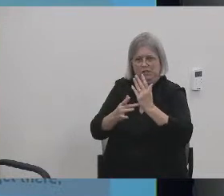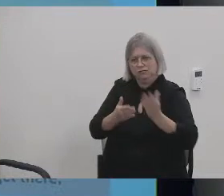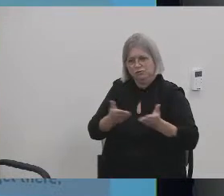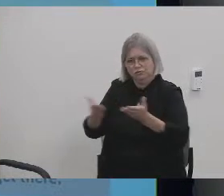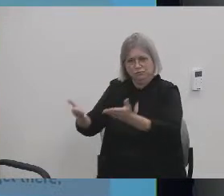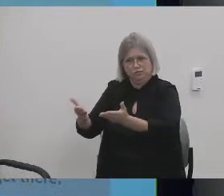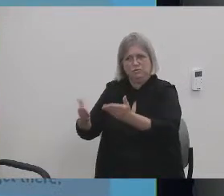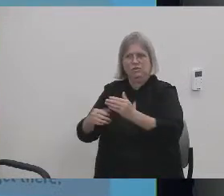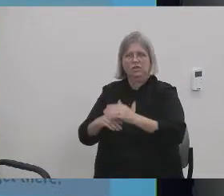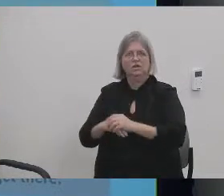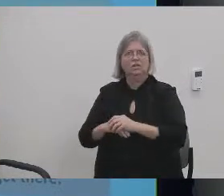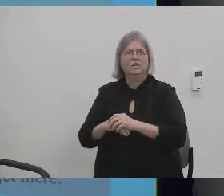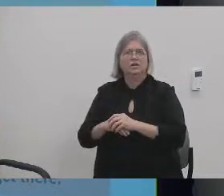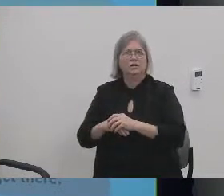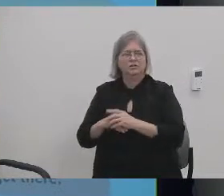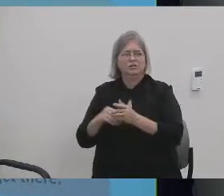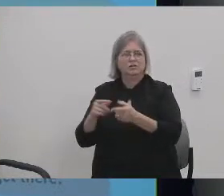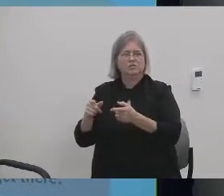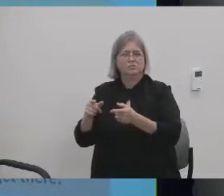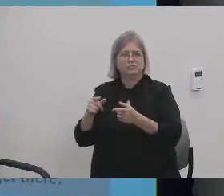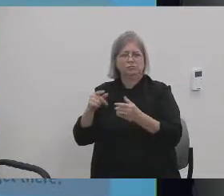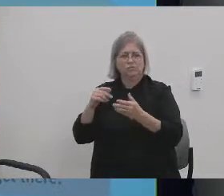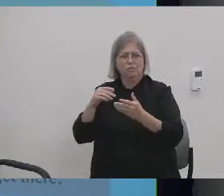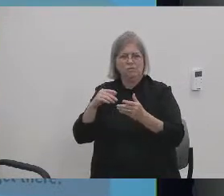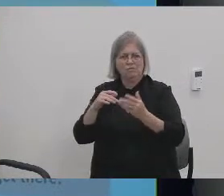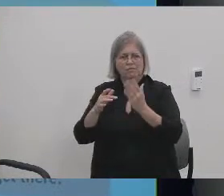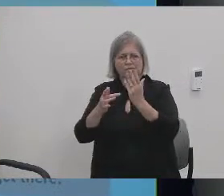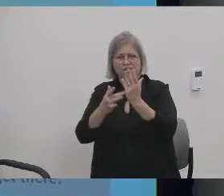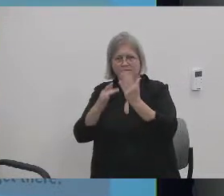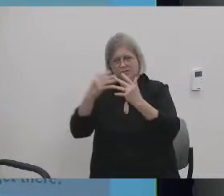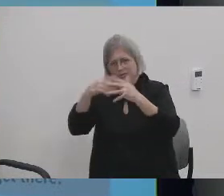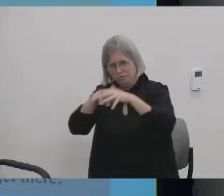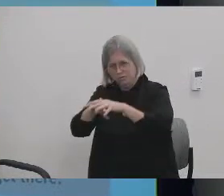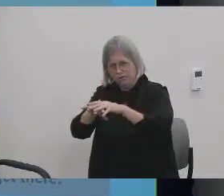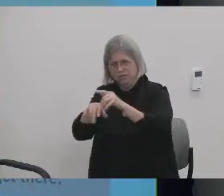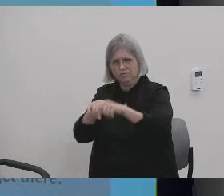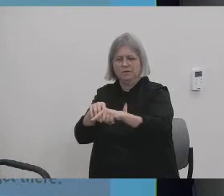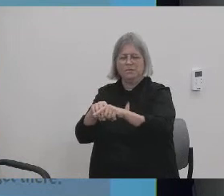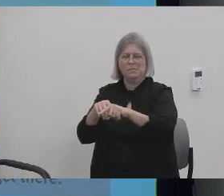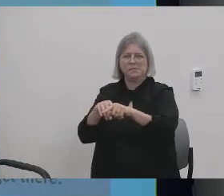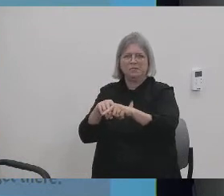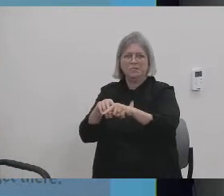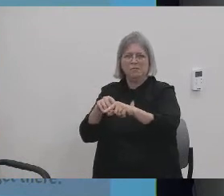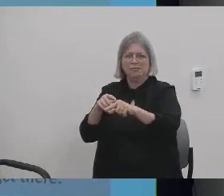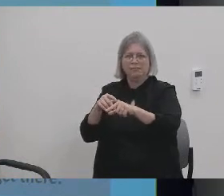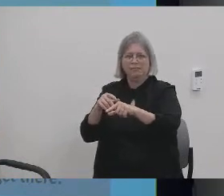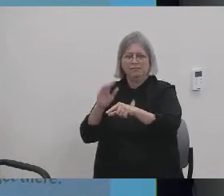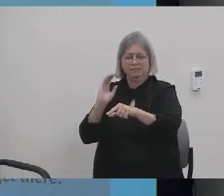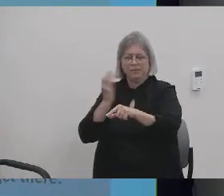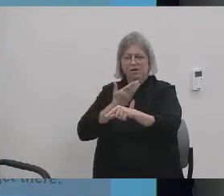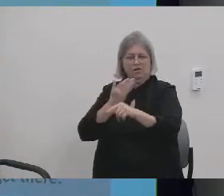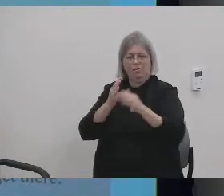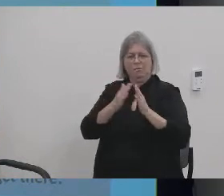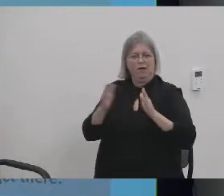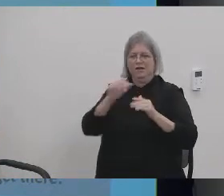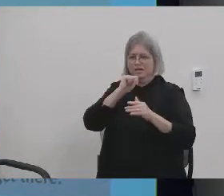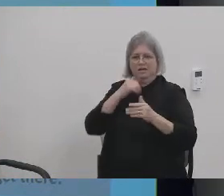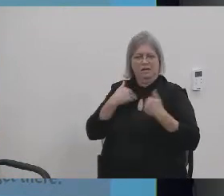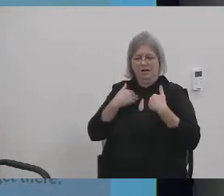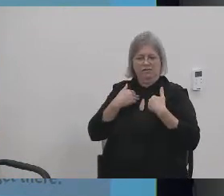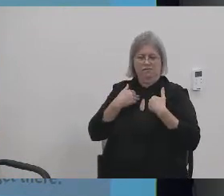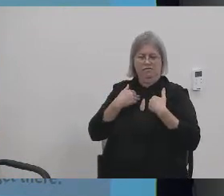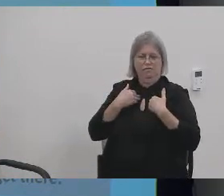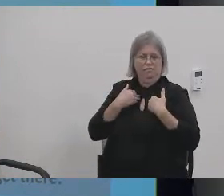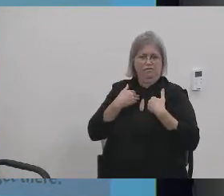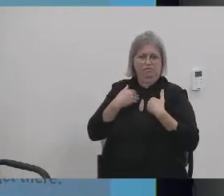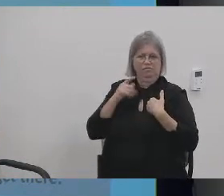grown-up. So as we move into the tech integration piece, what we didn't do in our plan on purpose, because we needed to take the time